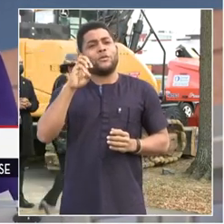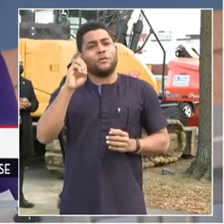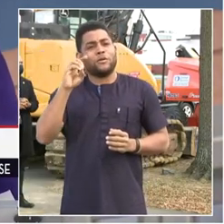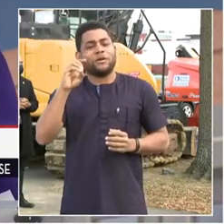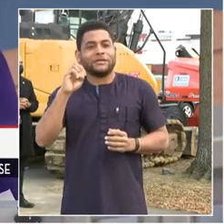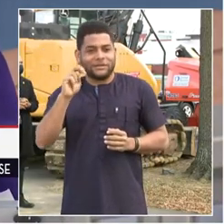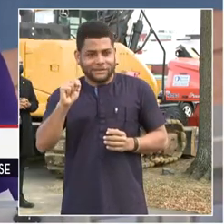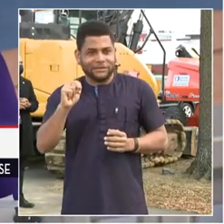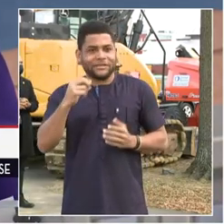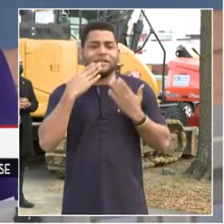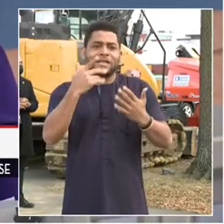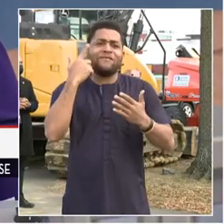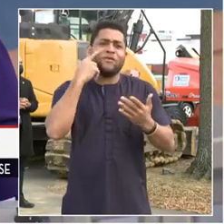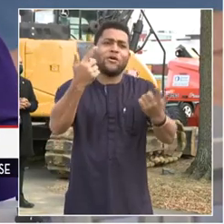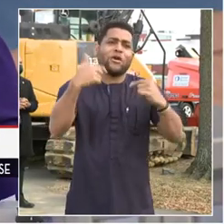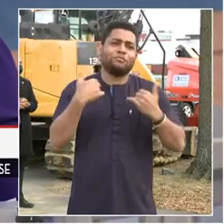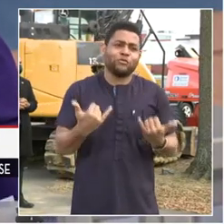here.